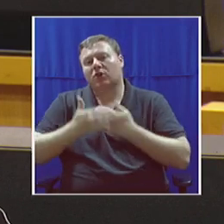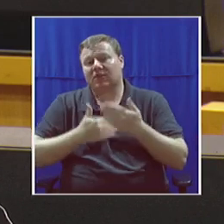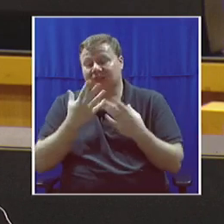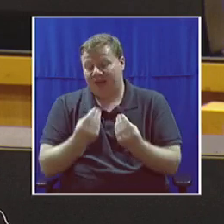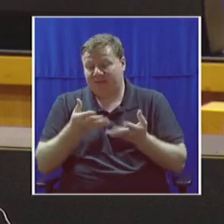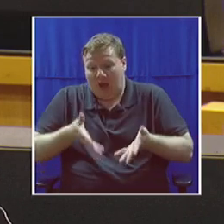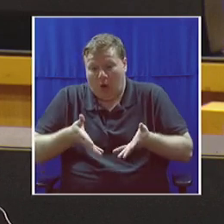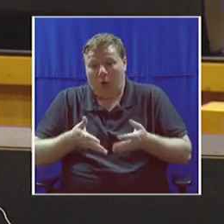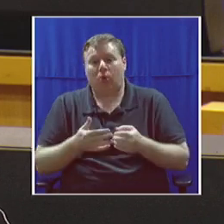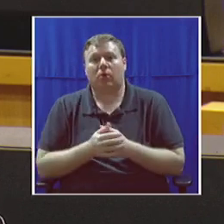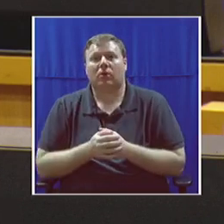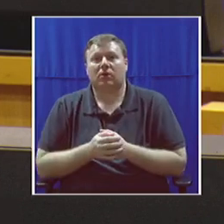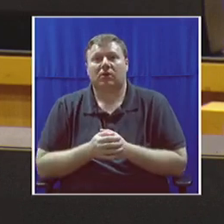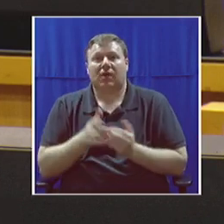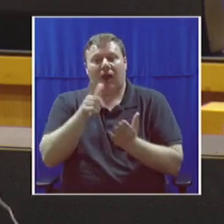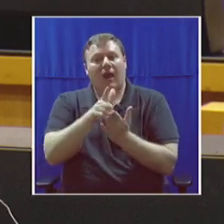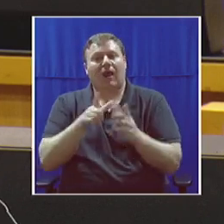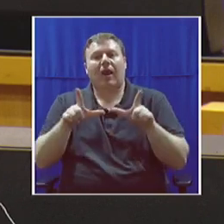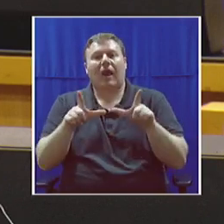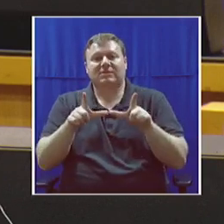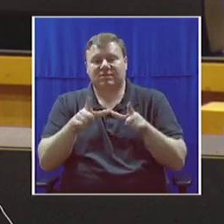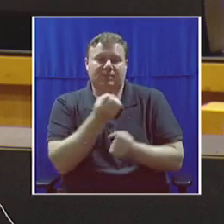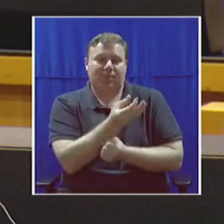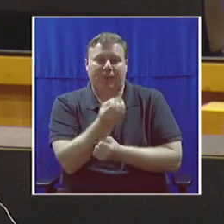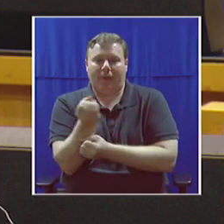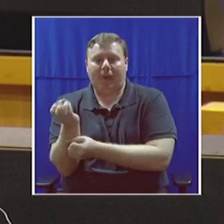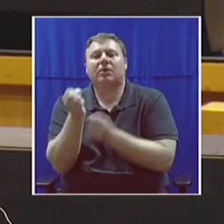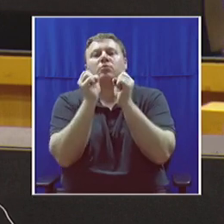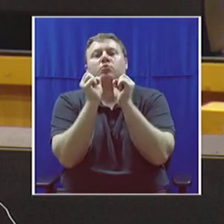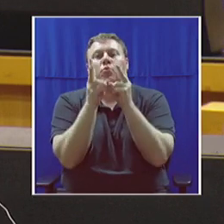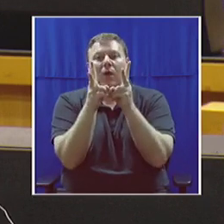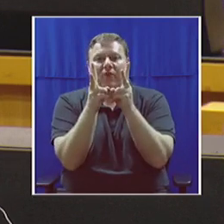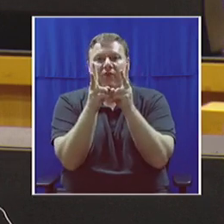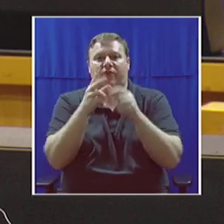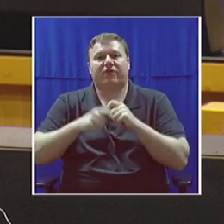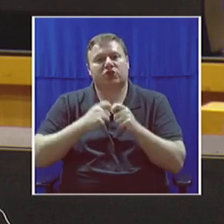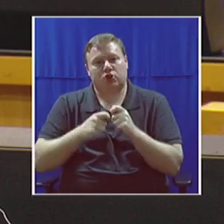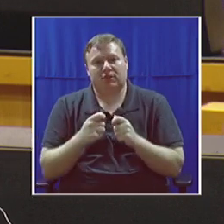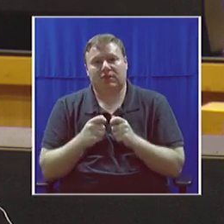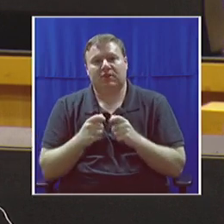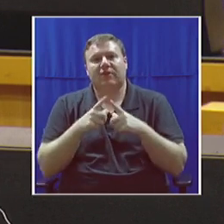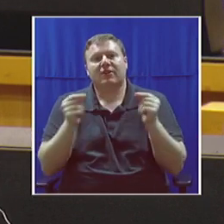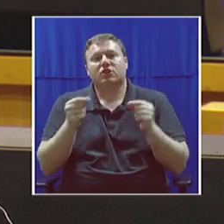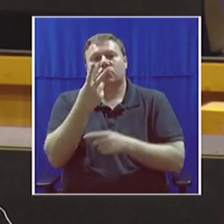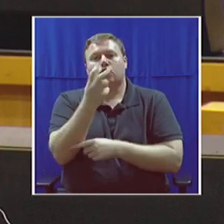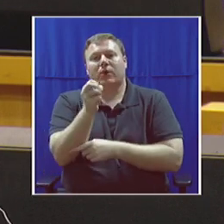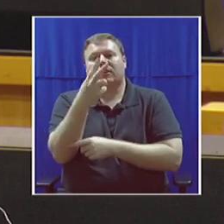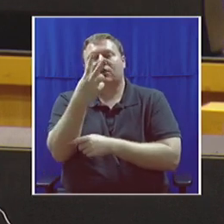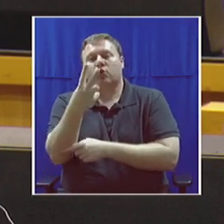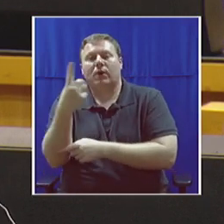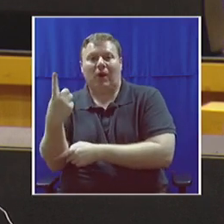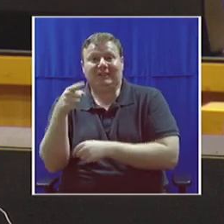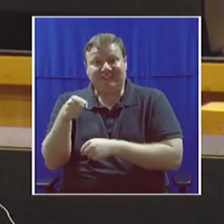moment to issue licenses for 12 Fisheries that will conclude in 2021 those are commercial